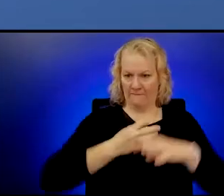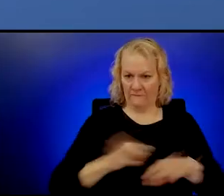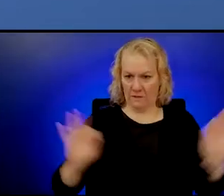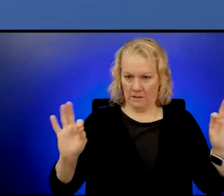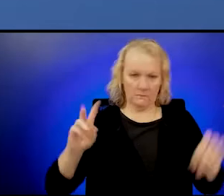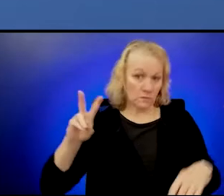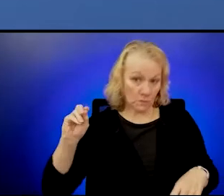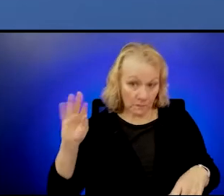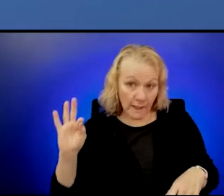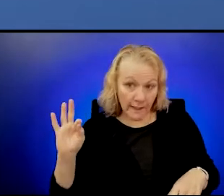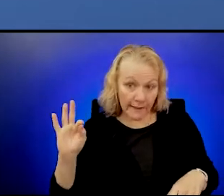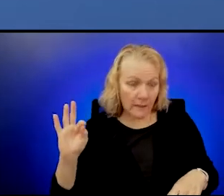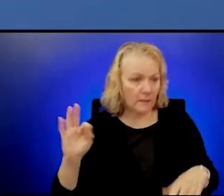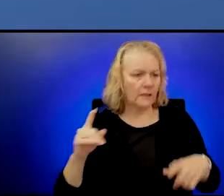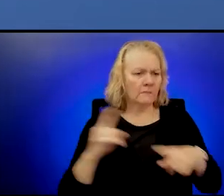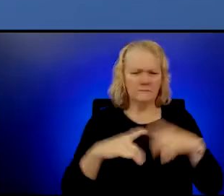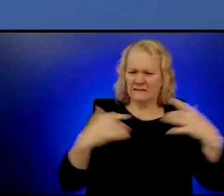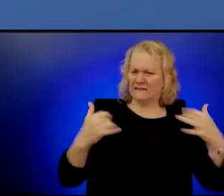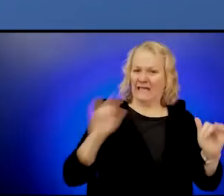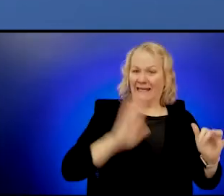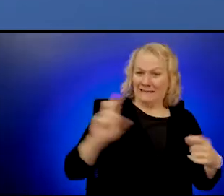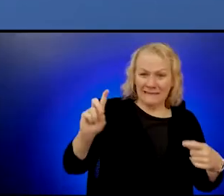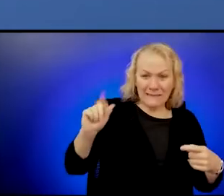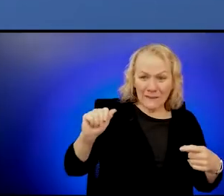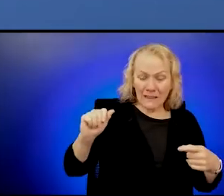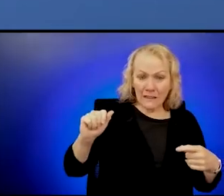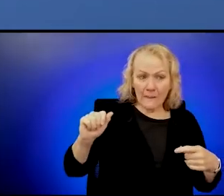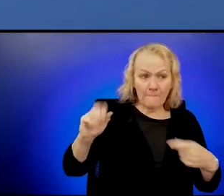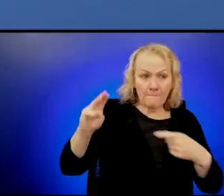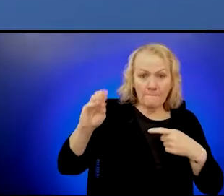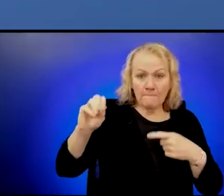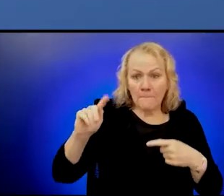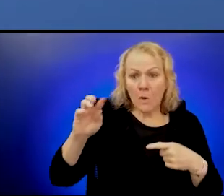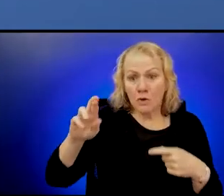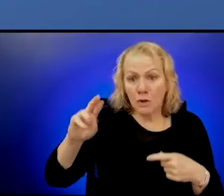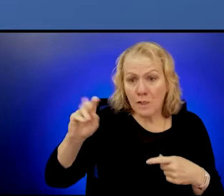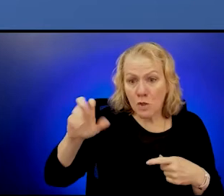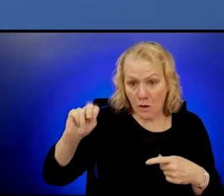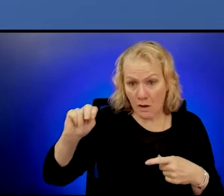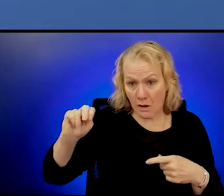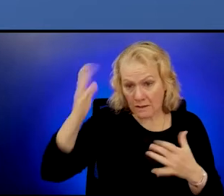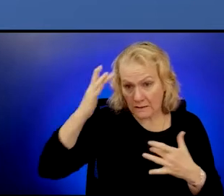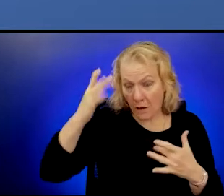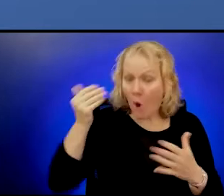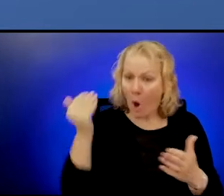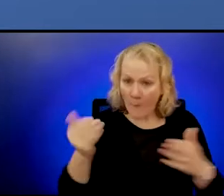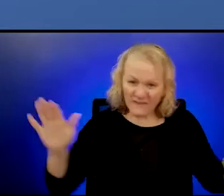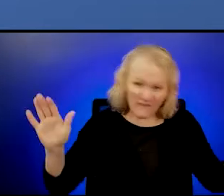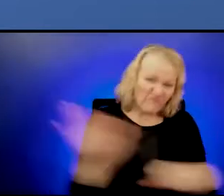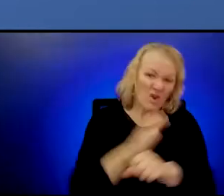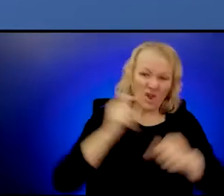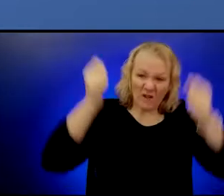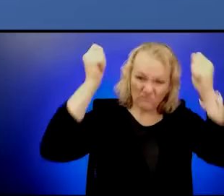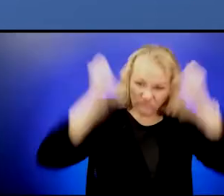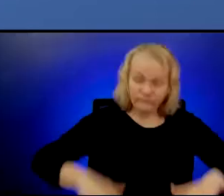2009. And yet his disability is motor neuron disease, almost completely paralyzed. If you